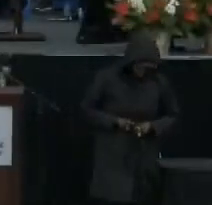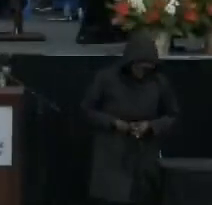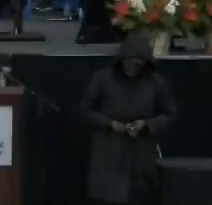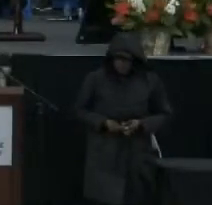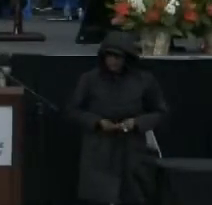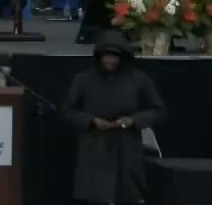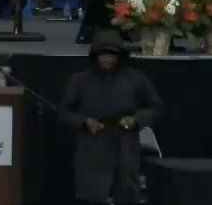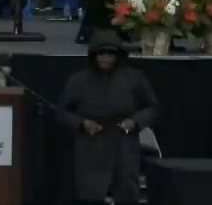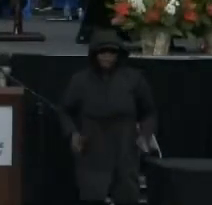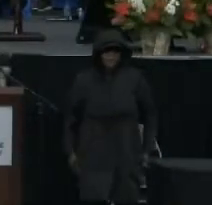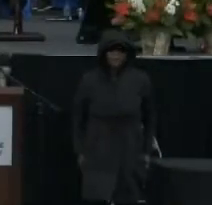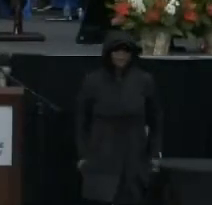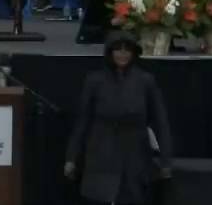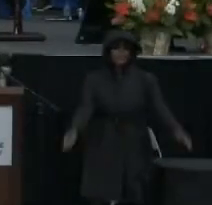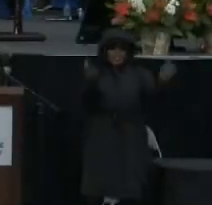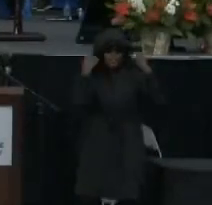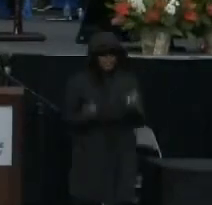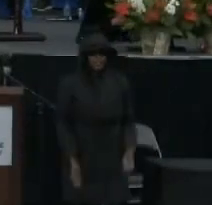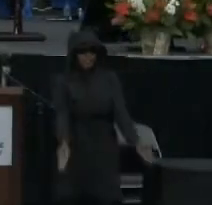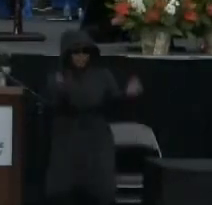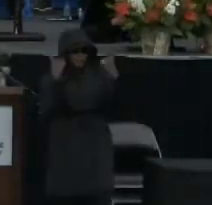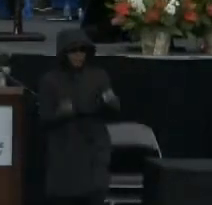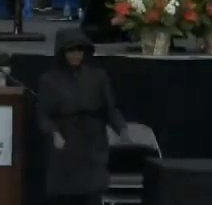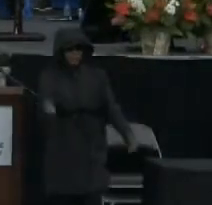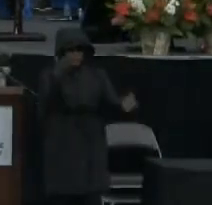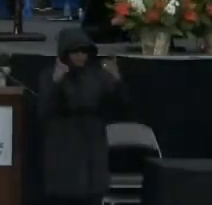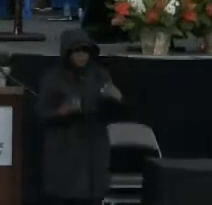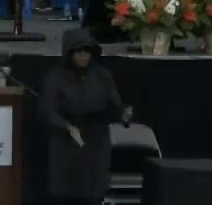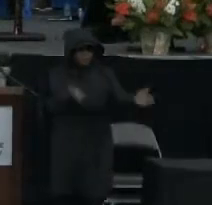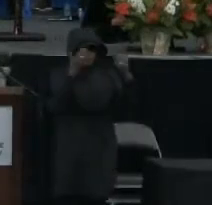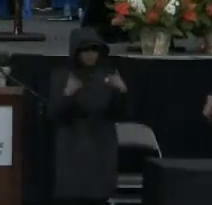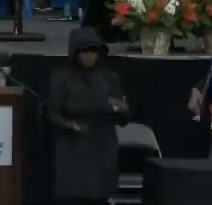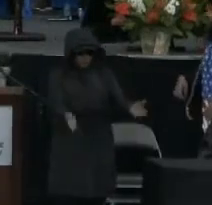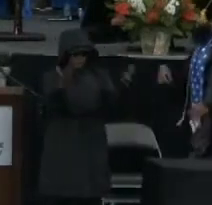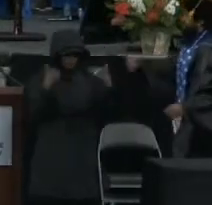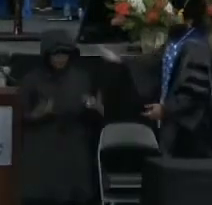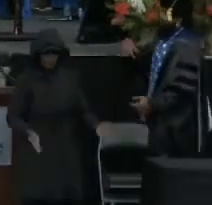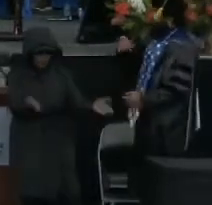Here we go. Maybe. Don't touch the mic.